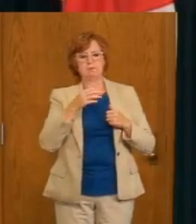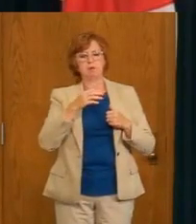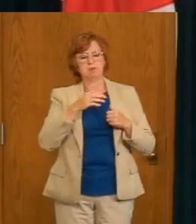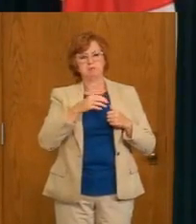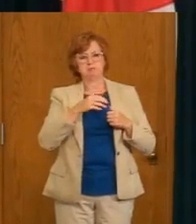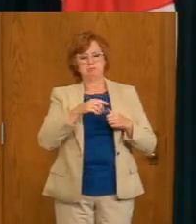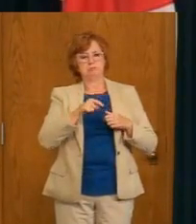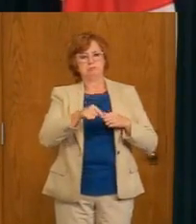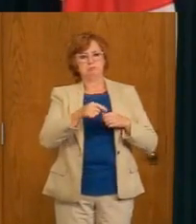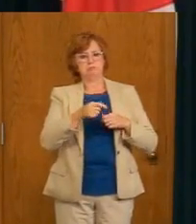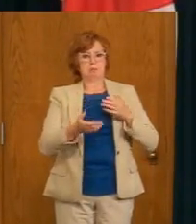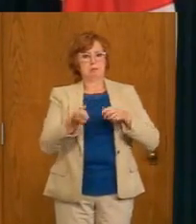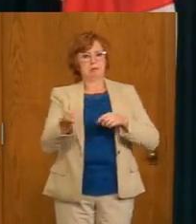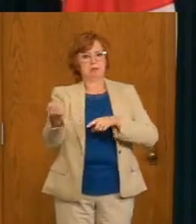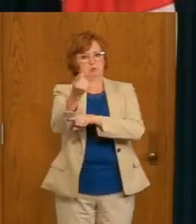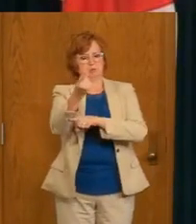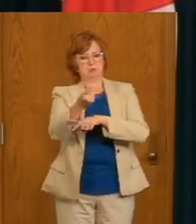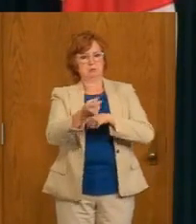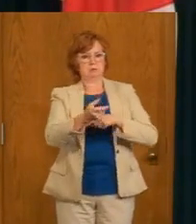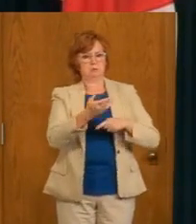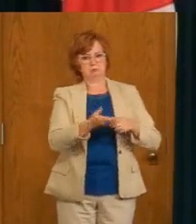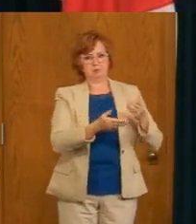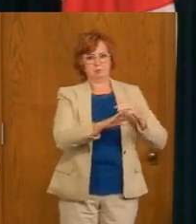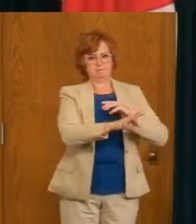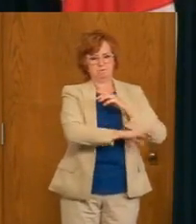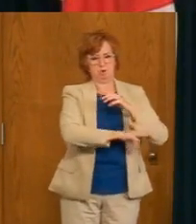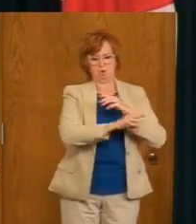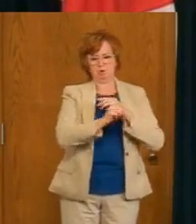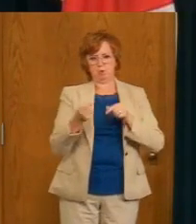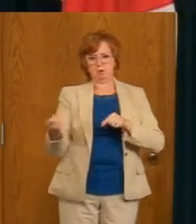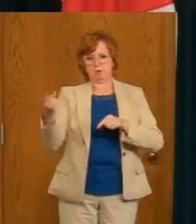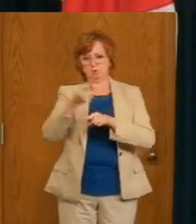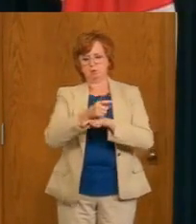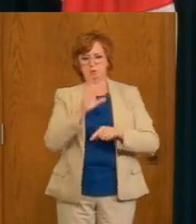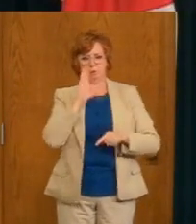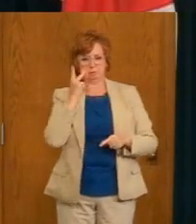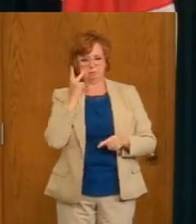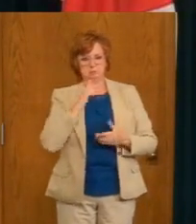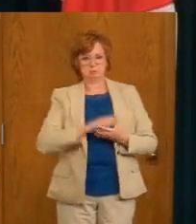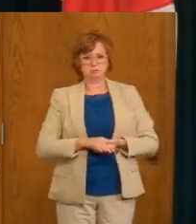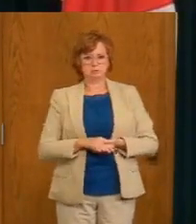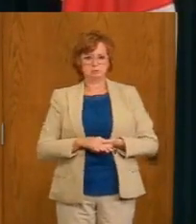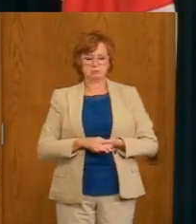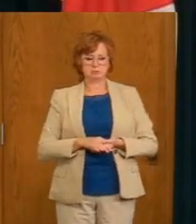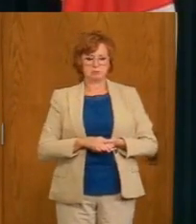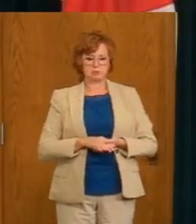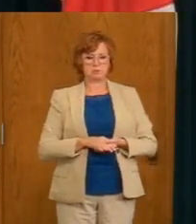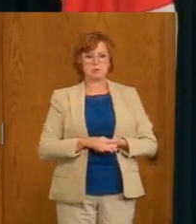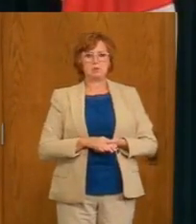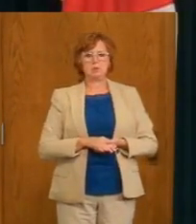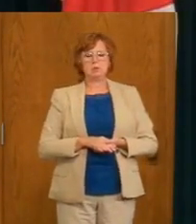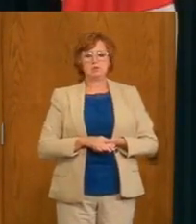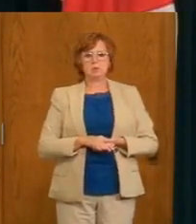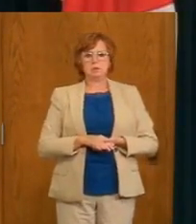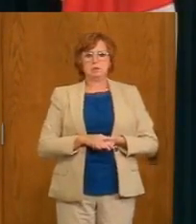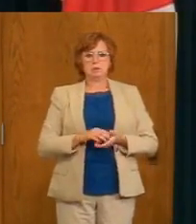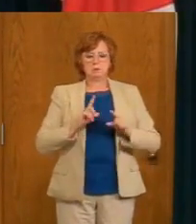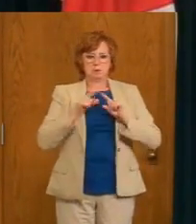always also said that, for people who are fully vaccinated, this is the opportunity to reopen and keep